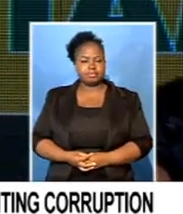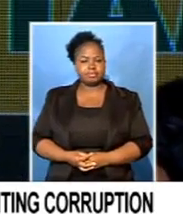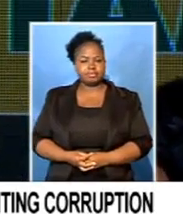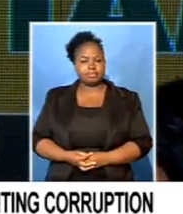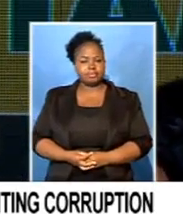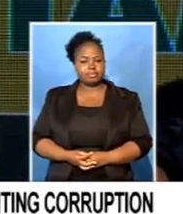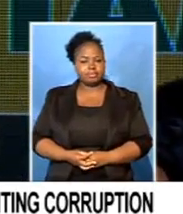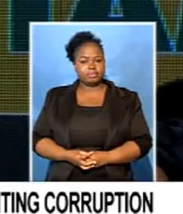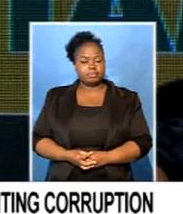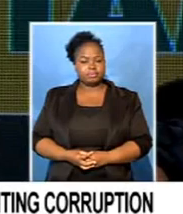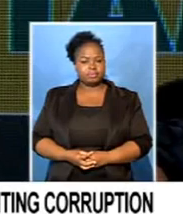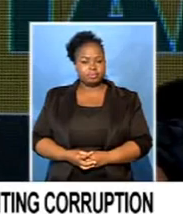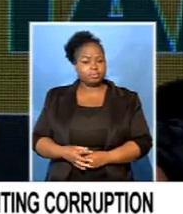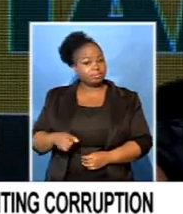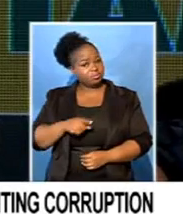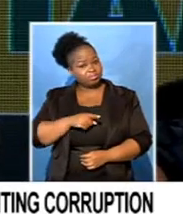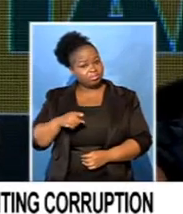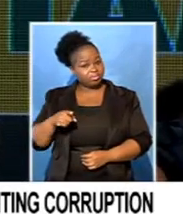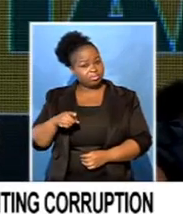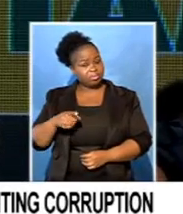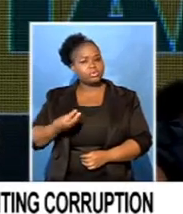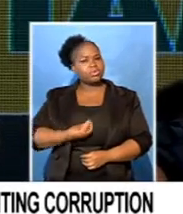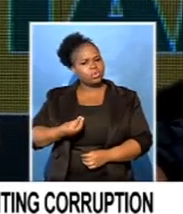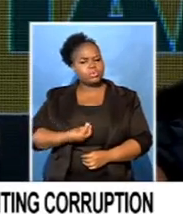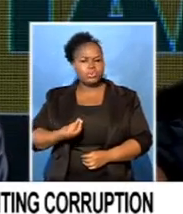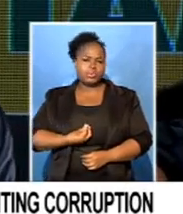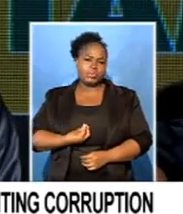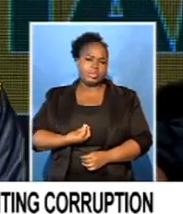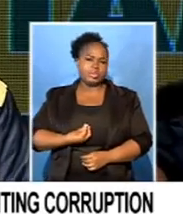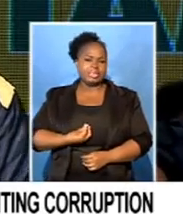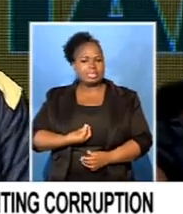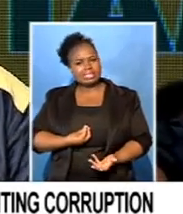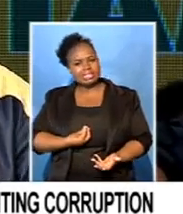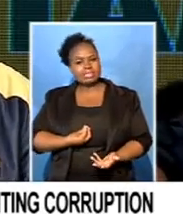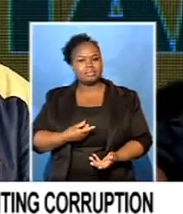These young people have very little